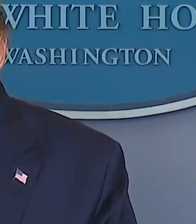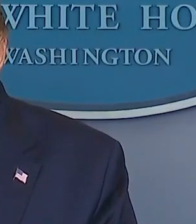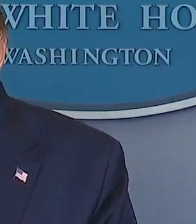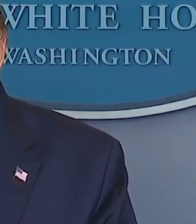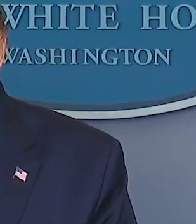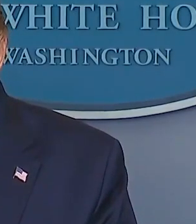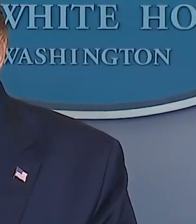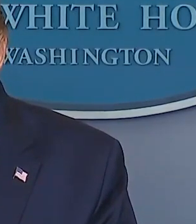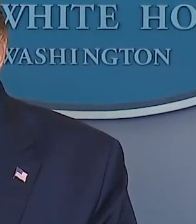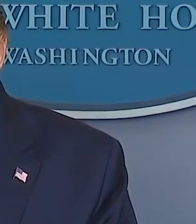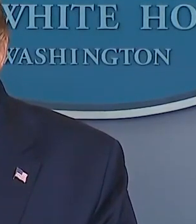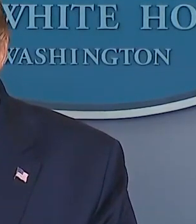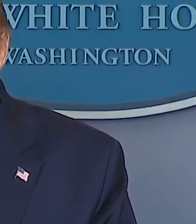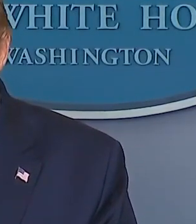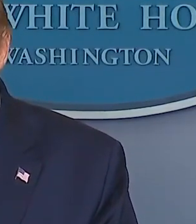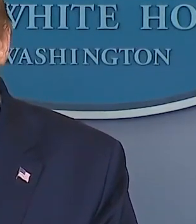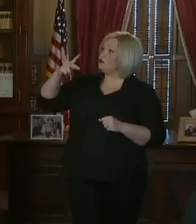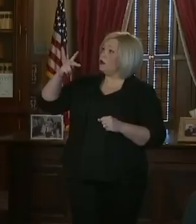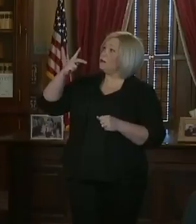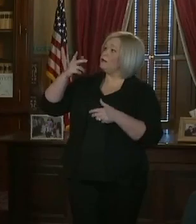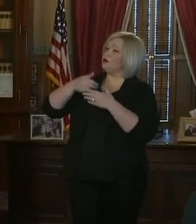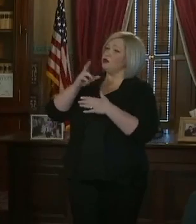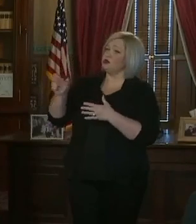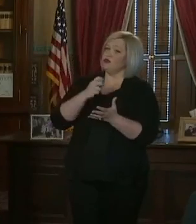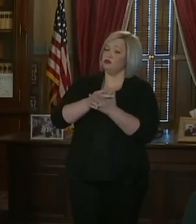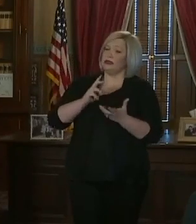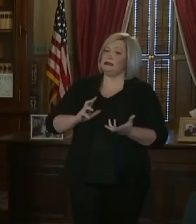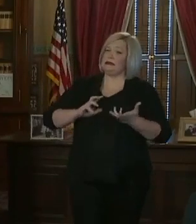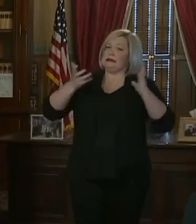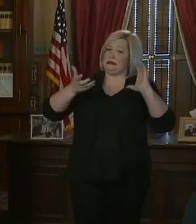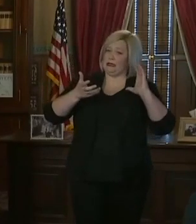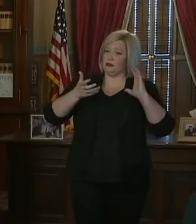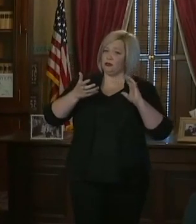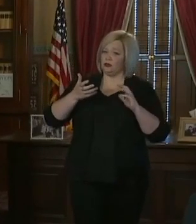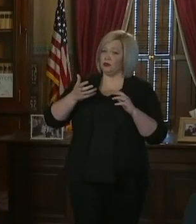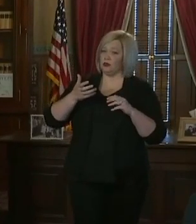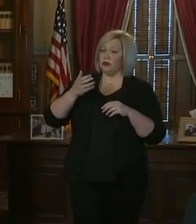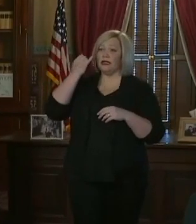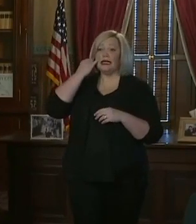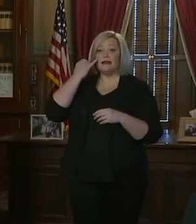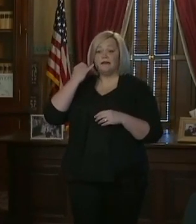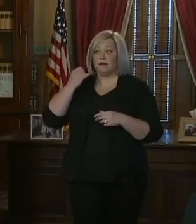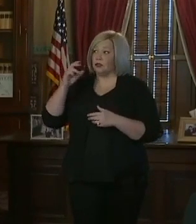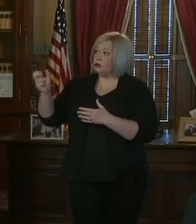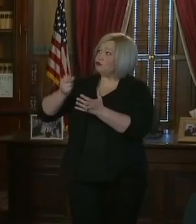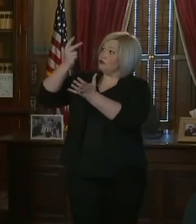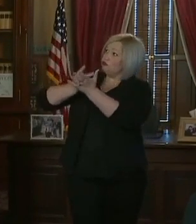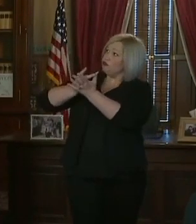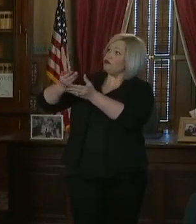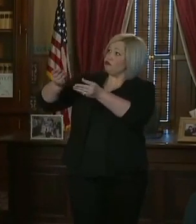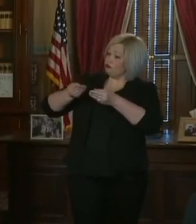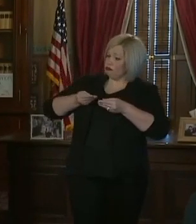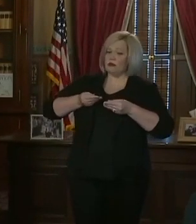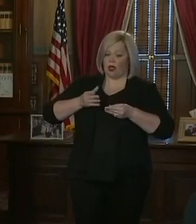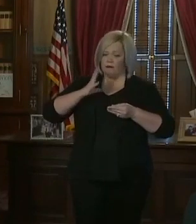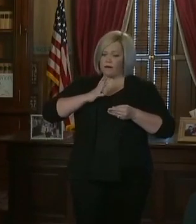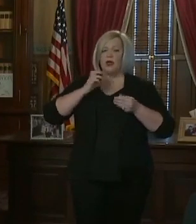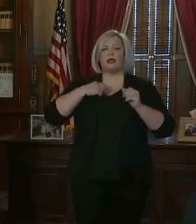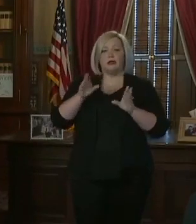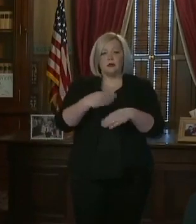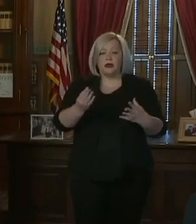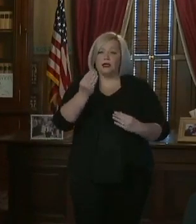a major disaster declaration in Michigan. This will help us provide meals to families who need them. It would help